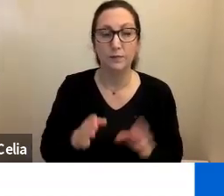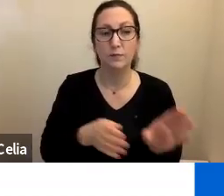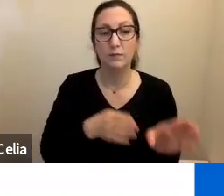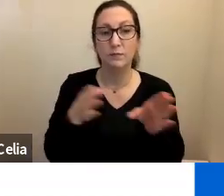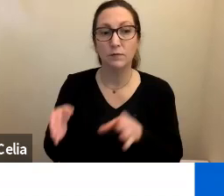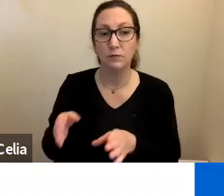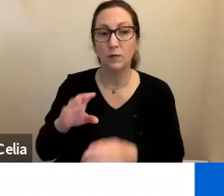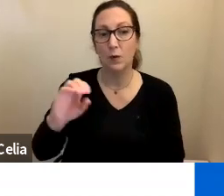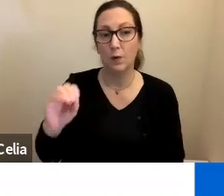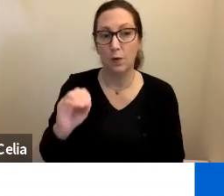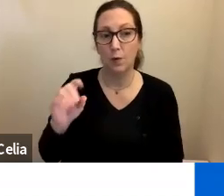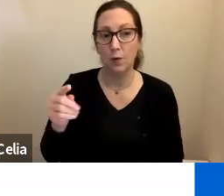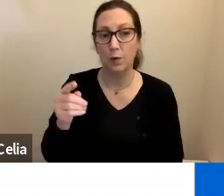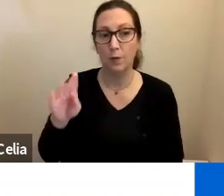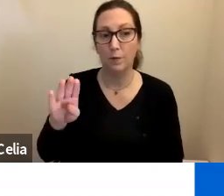over to Orion,